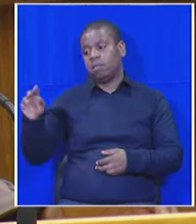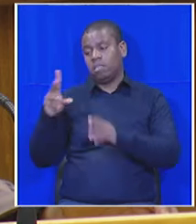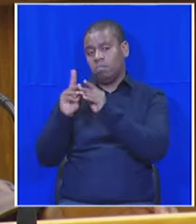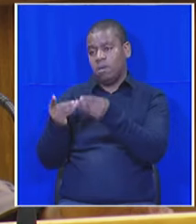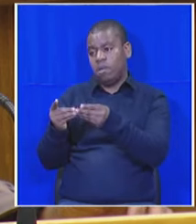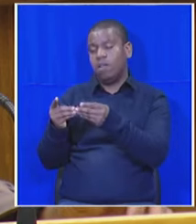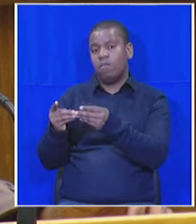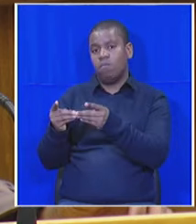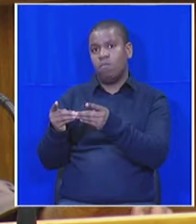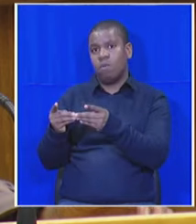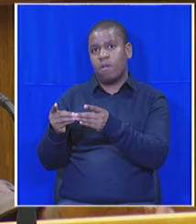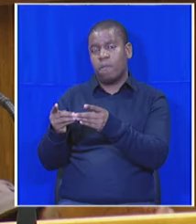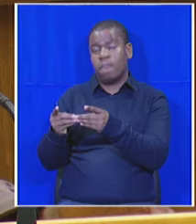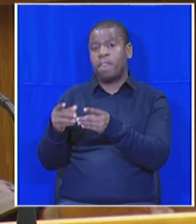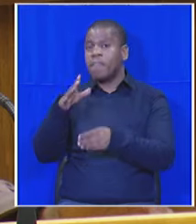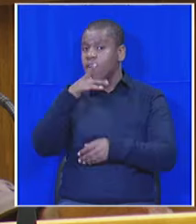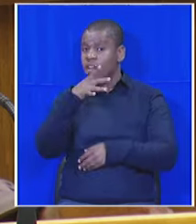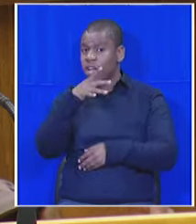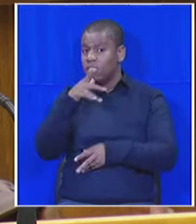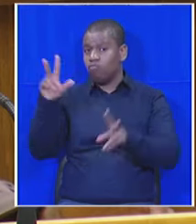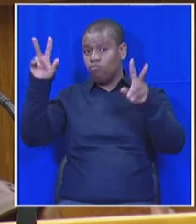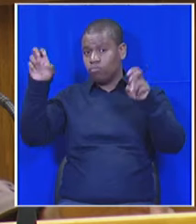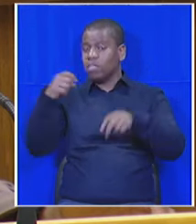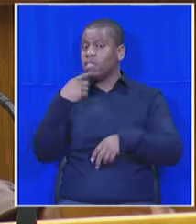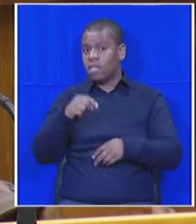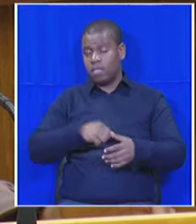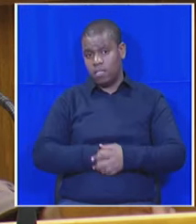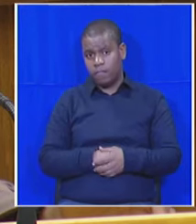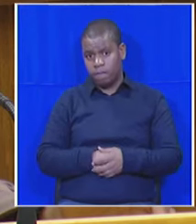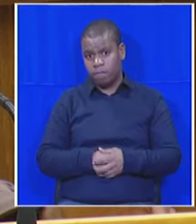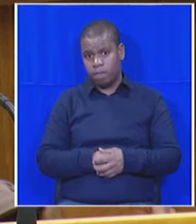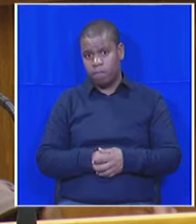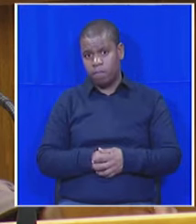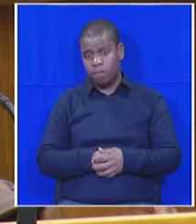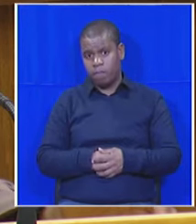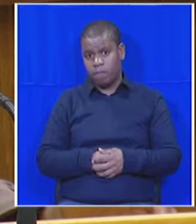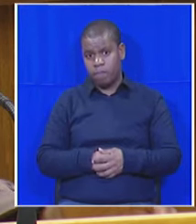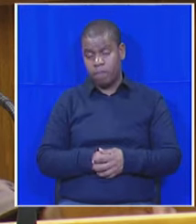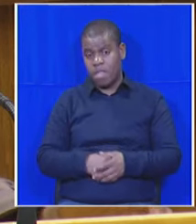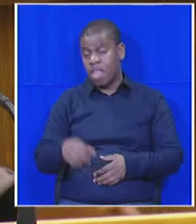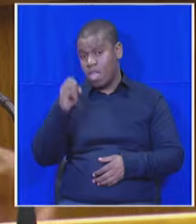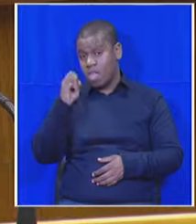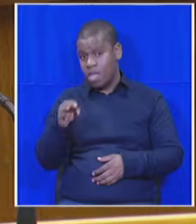department of the Afrikaans idiom that says, "Meng jou met die semels, dan vreet die varke jou op." Thank you.